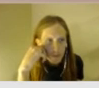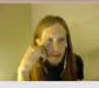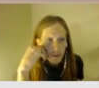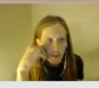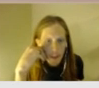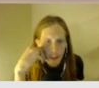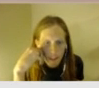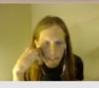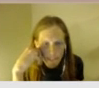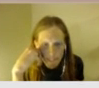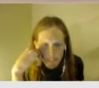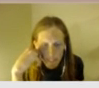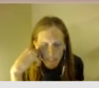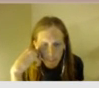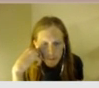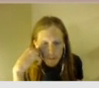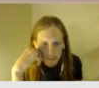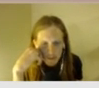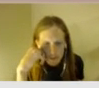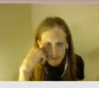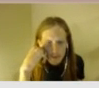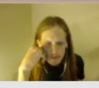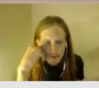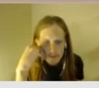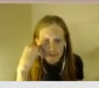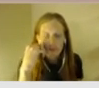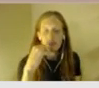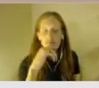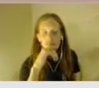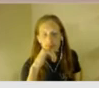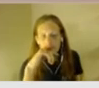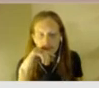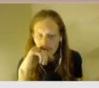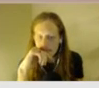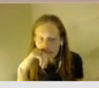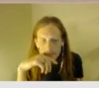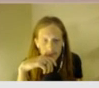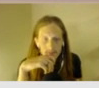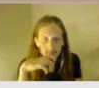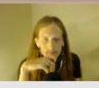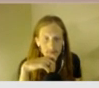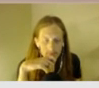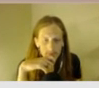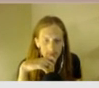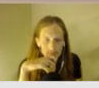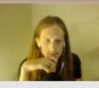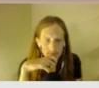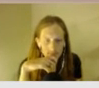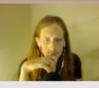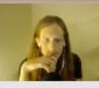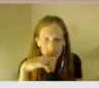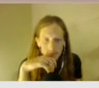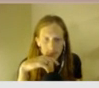you get like really serious about it, I think you can get stuck really easily because you get entrenched and then